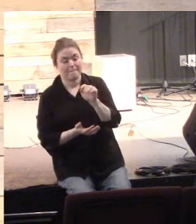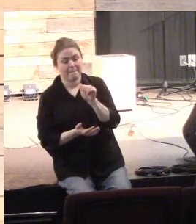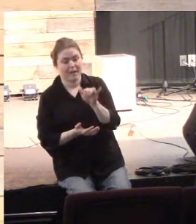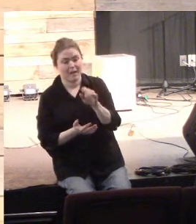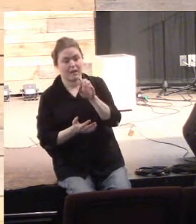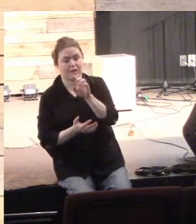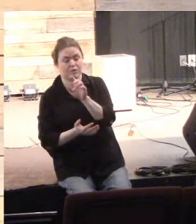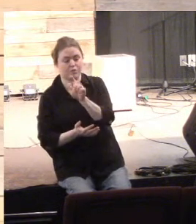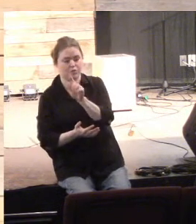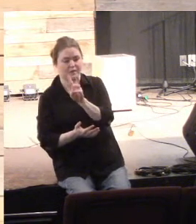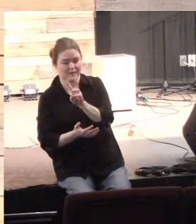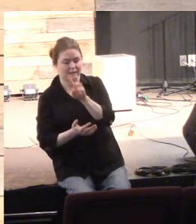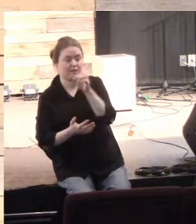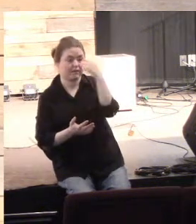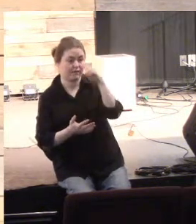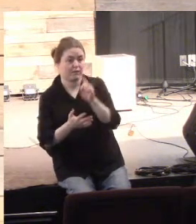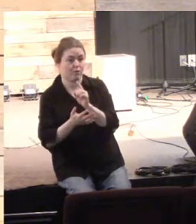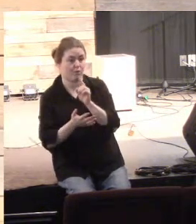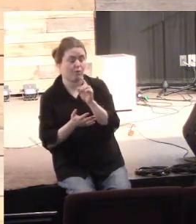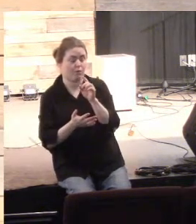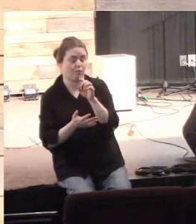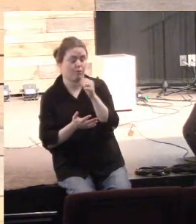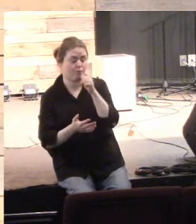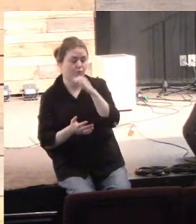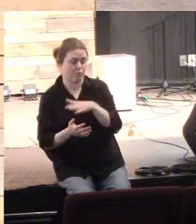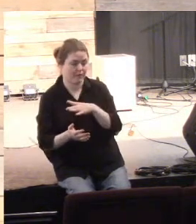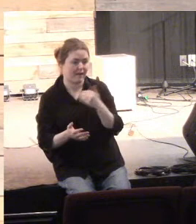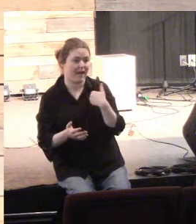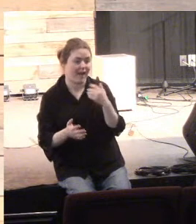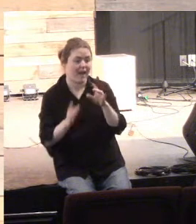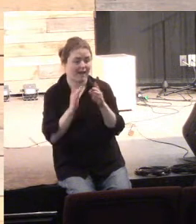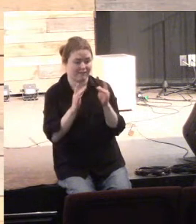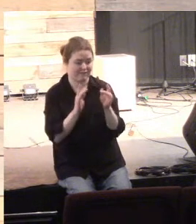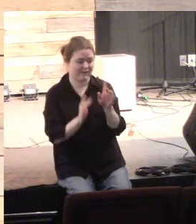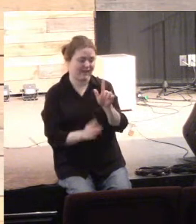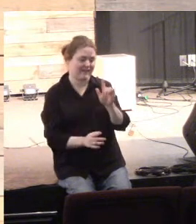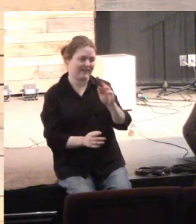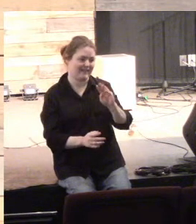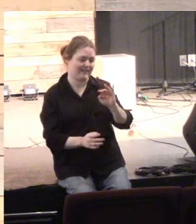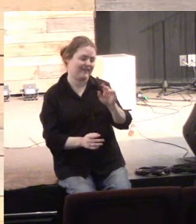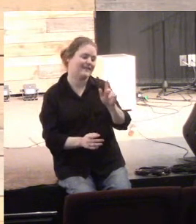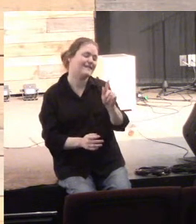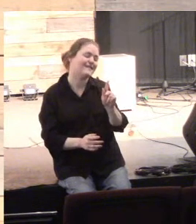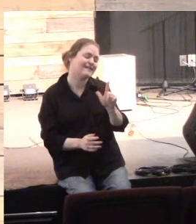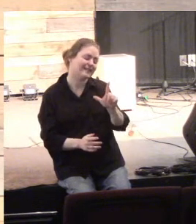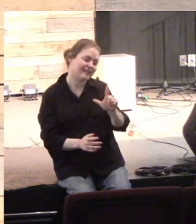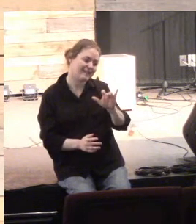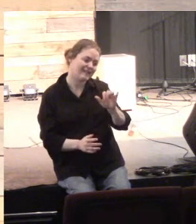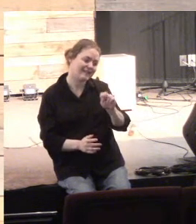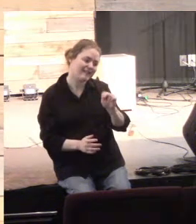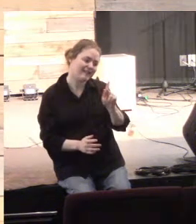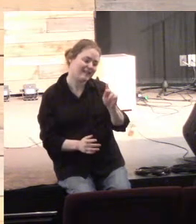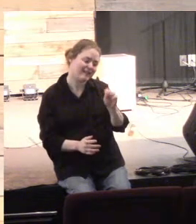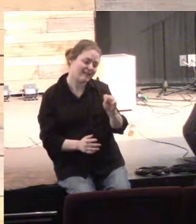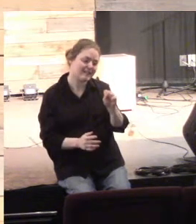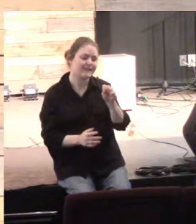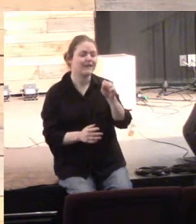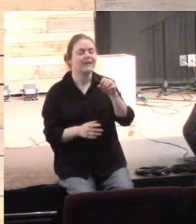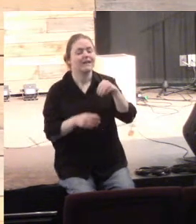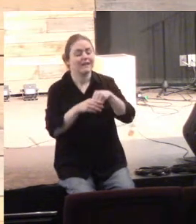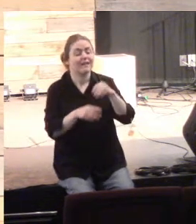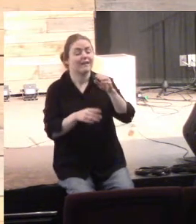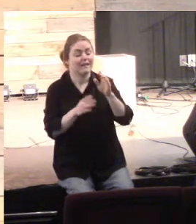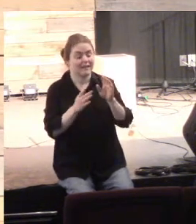and links for those can be found in your app or in your email. And we have our mobile market on Friday, May